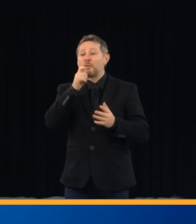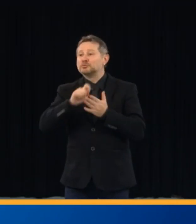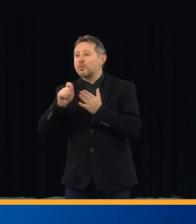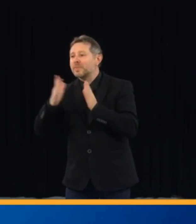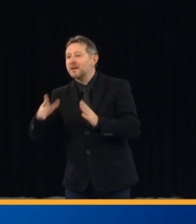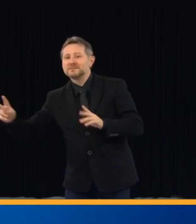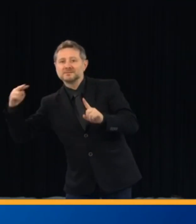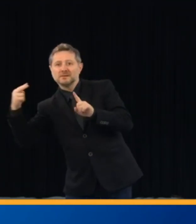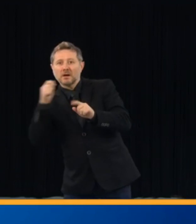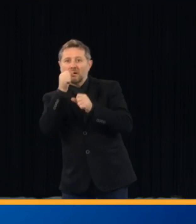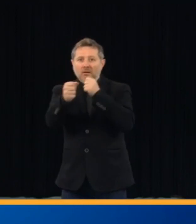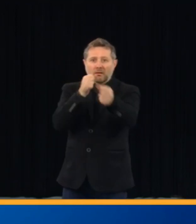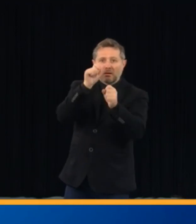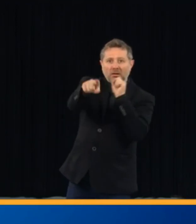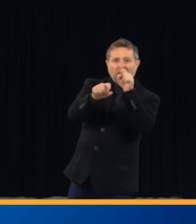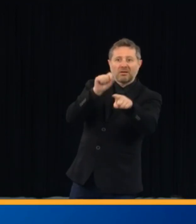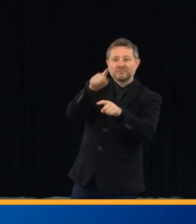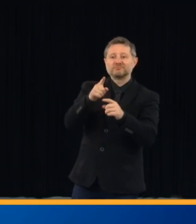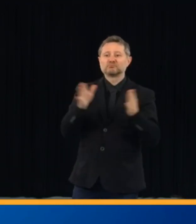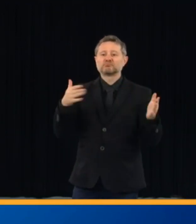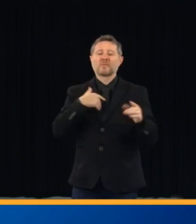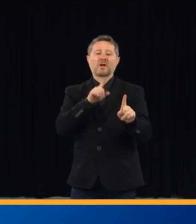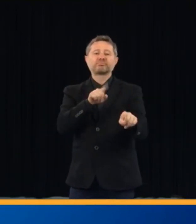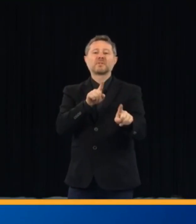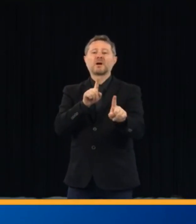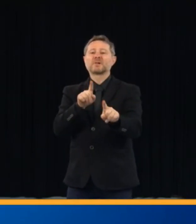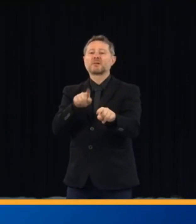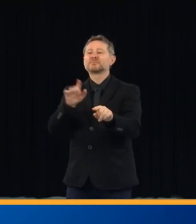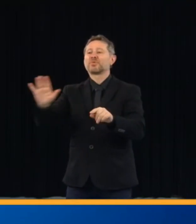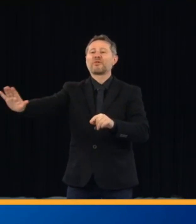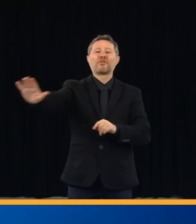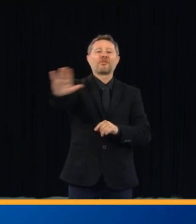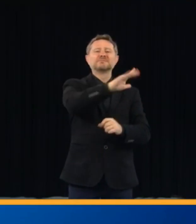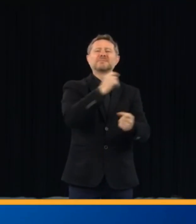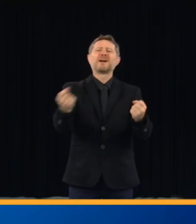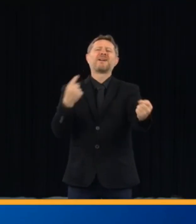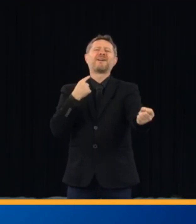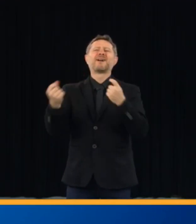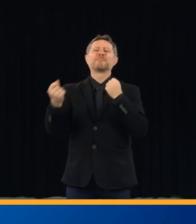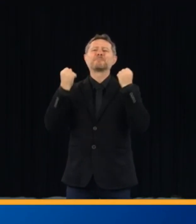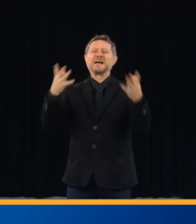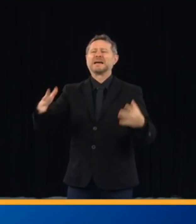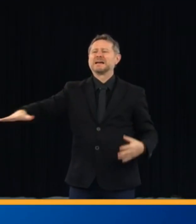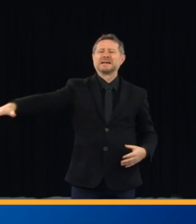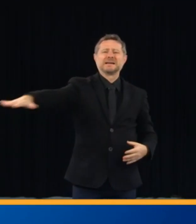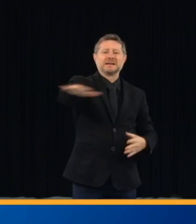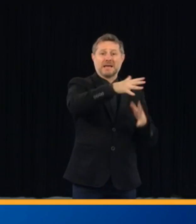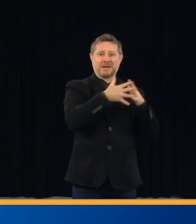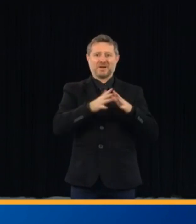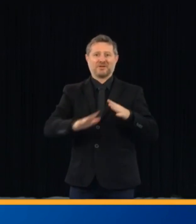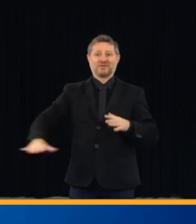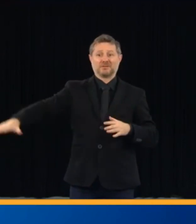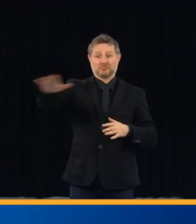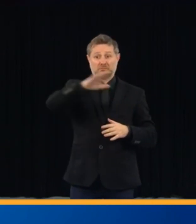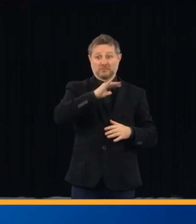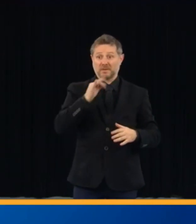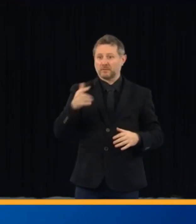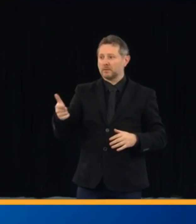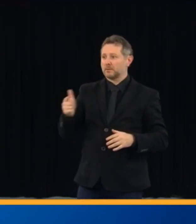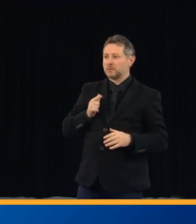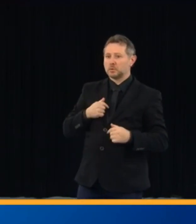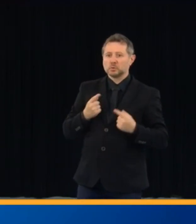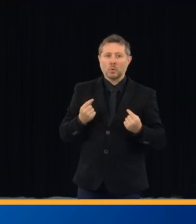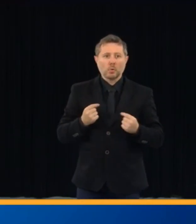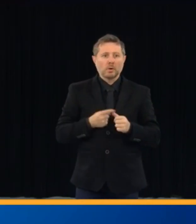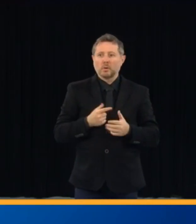of view. You are answering questions for millions of Americans. If I get it, what happens? What do I do? What do I look